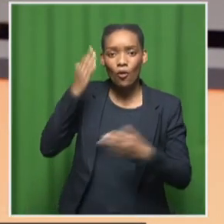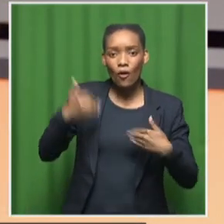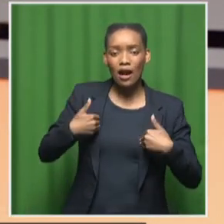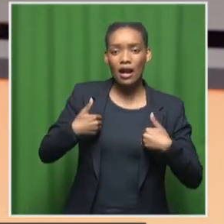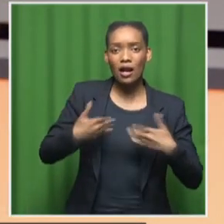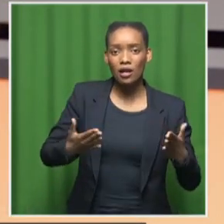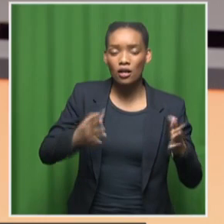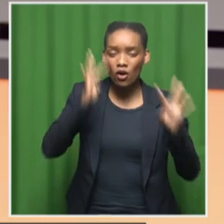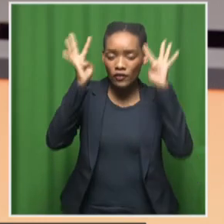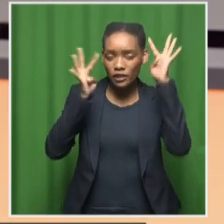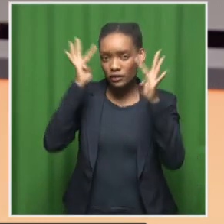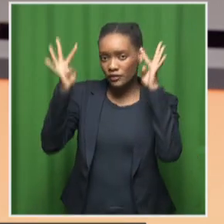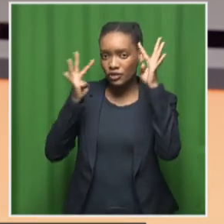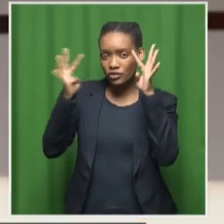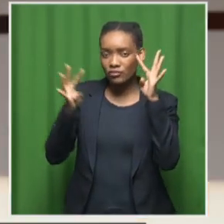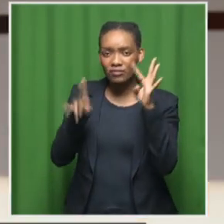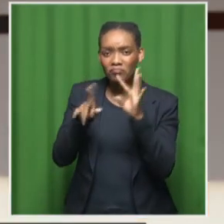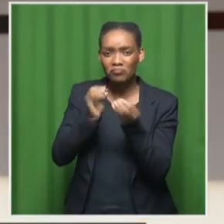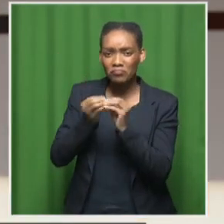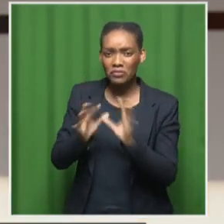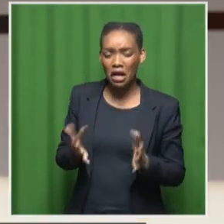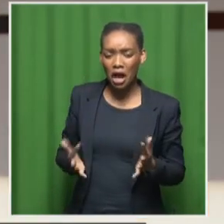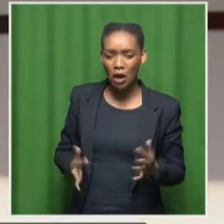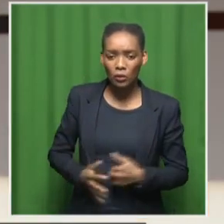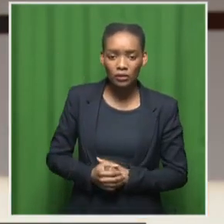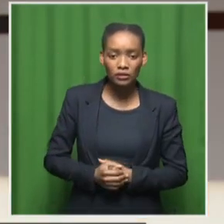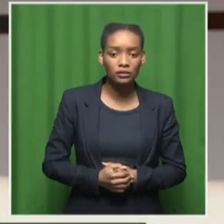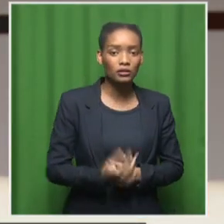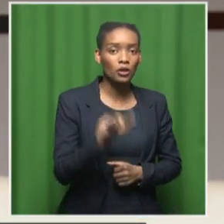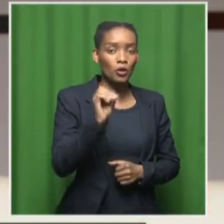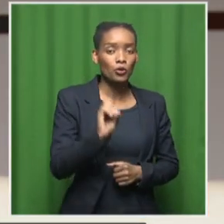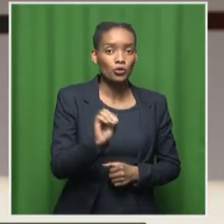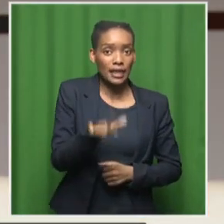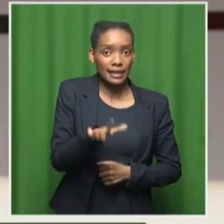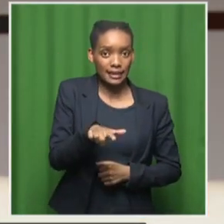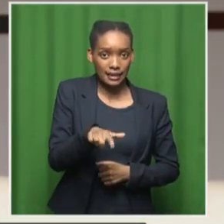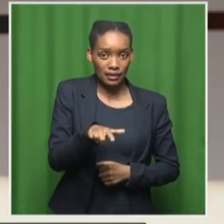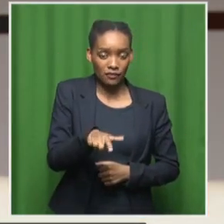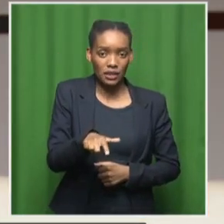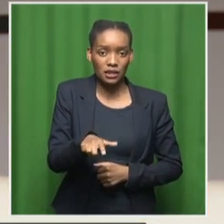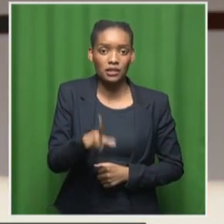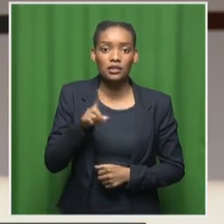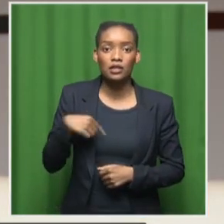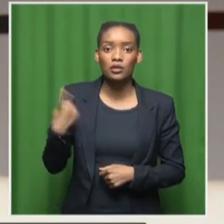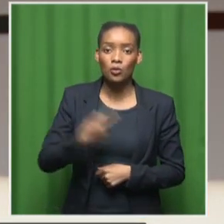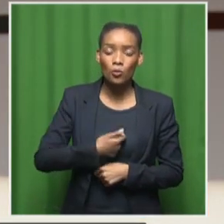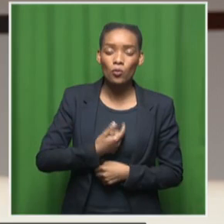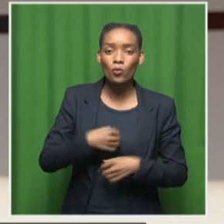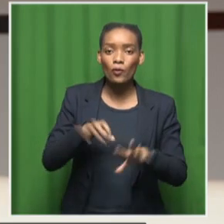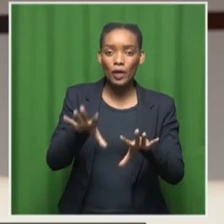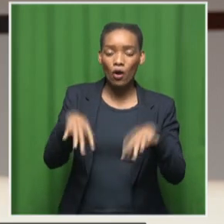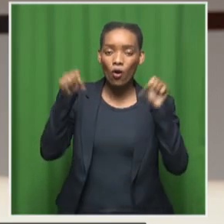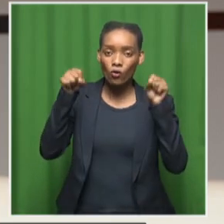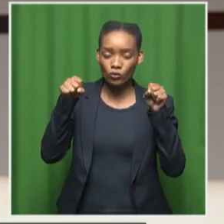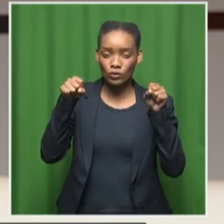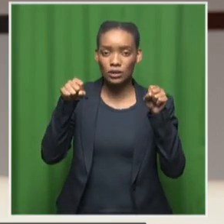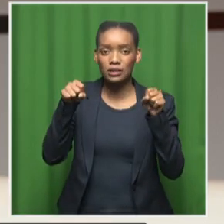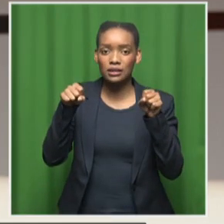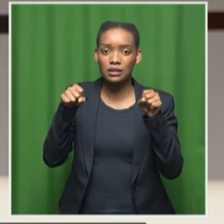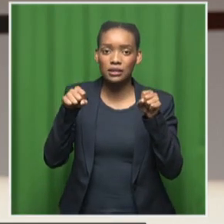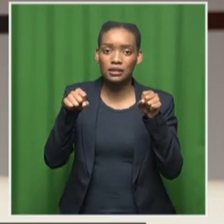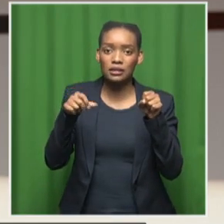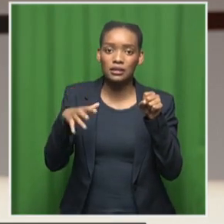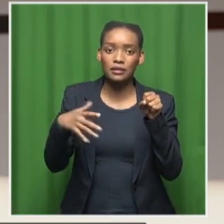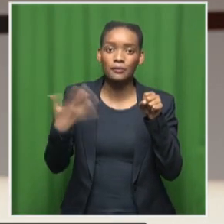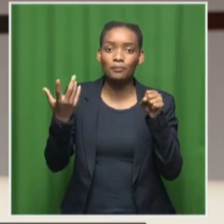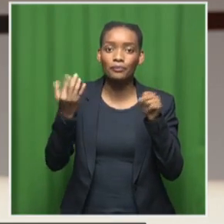was conceptualized. Sure. So in 2017, Acetage South Africa, we hosted the